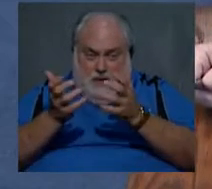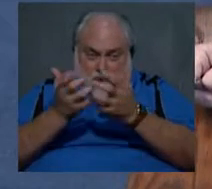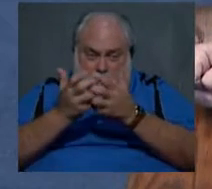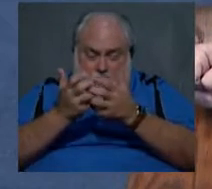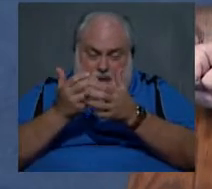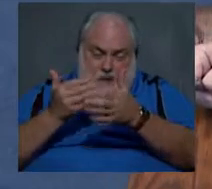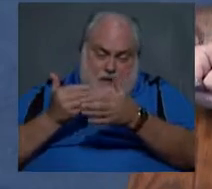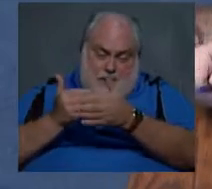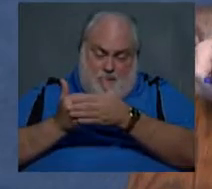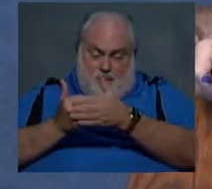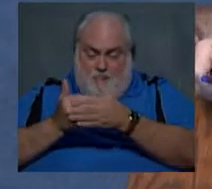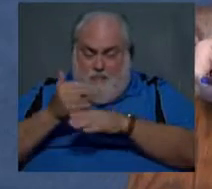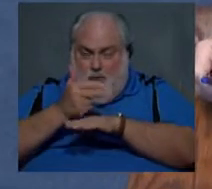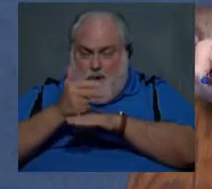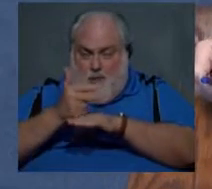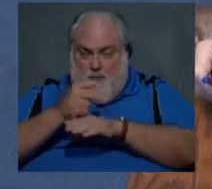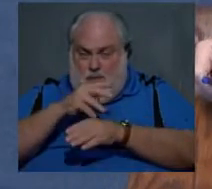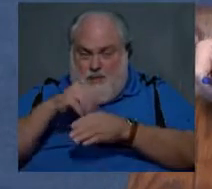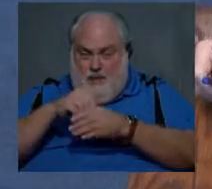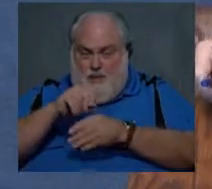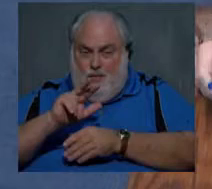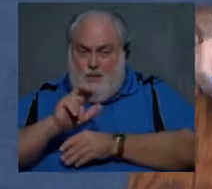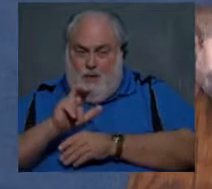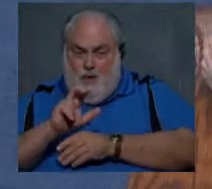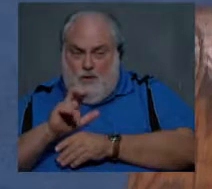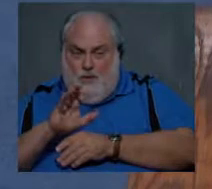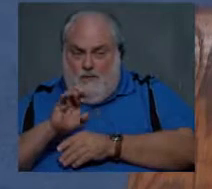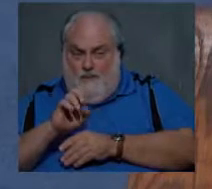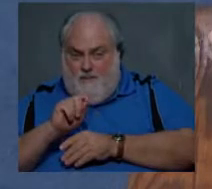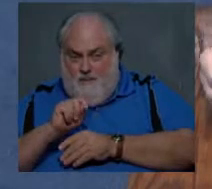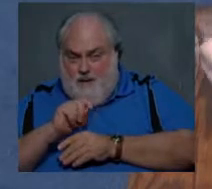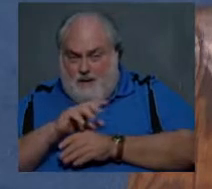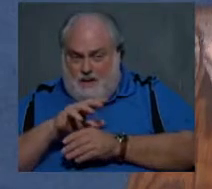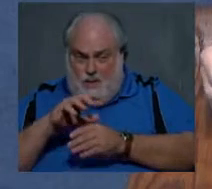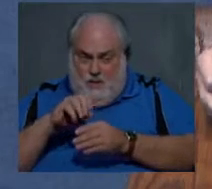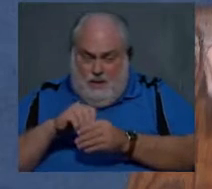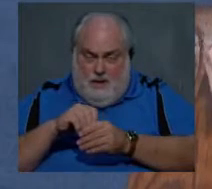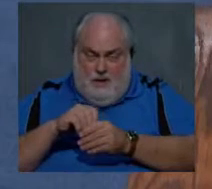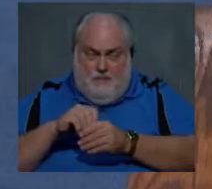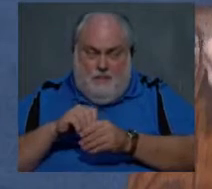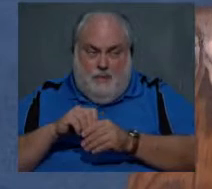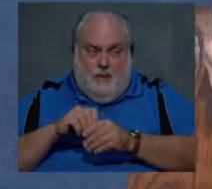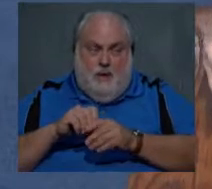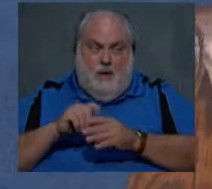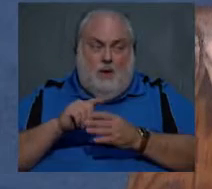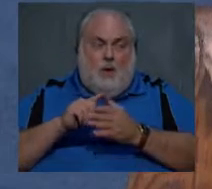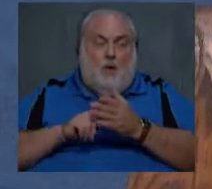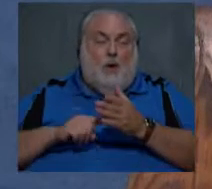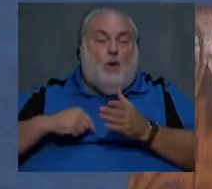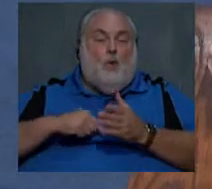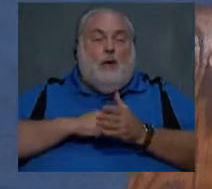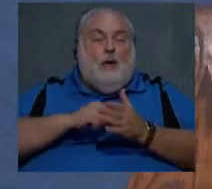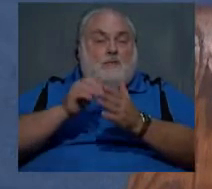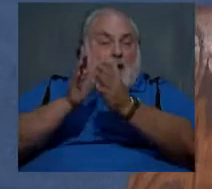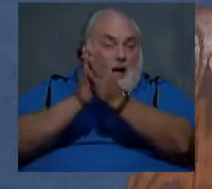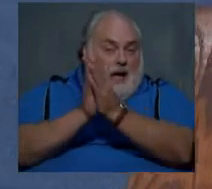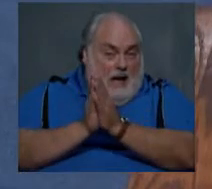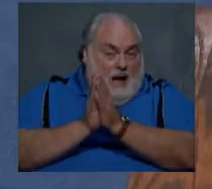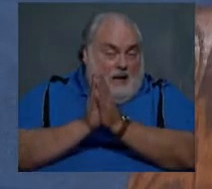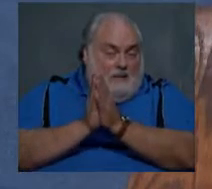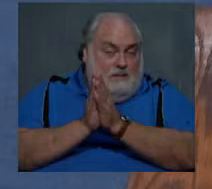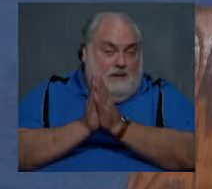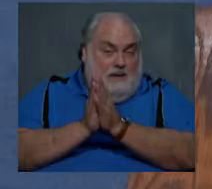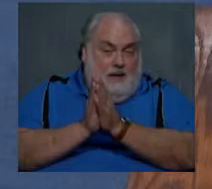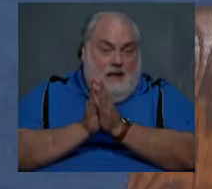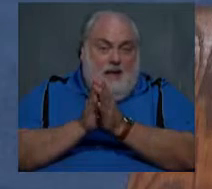nearby parking within 300 feet that you count in a parking calculation. You know, what we have asked is that